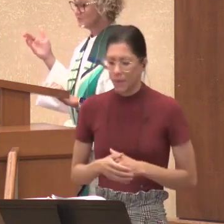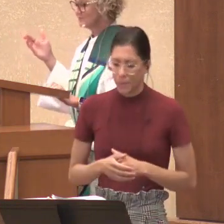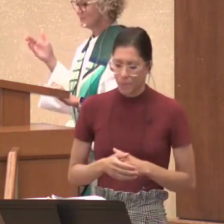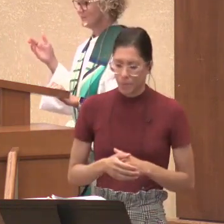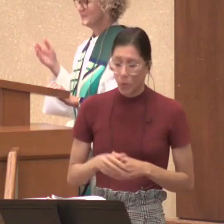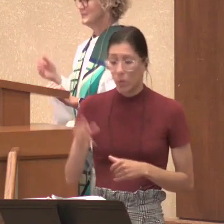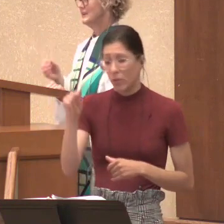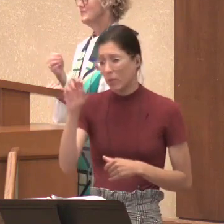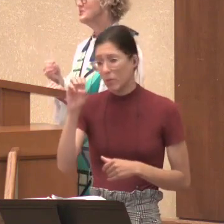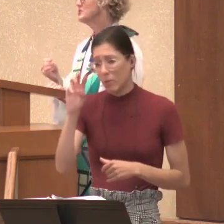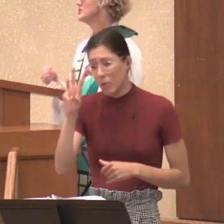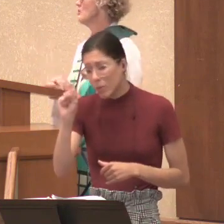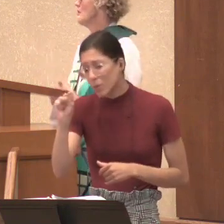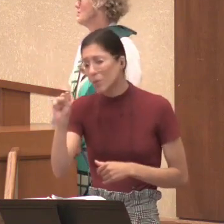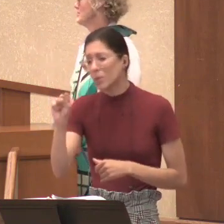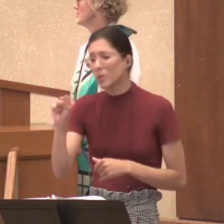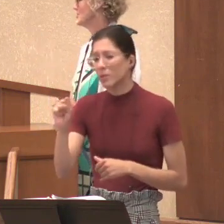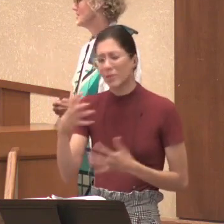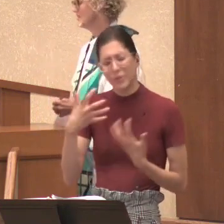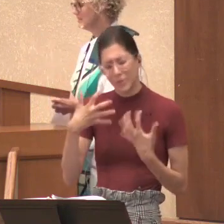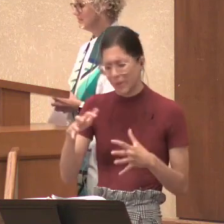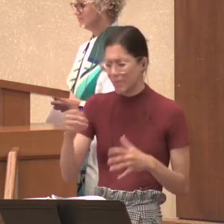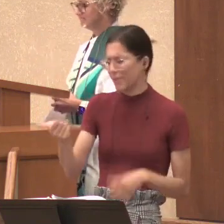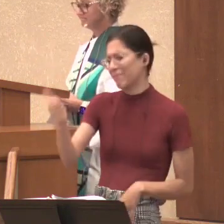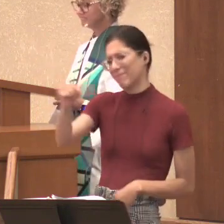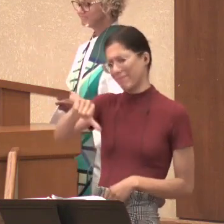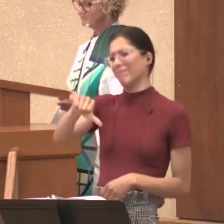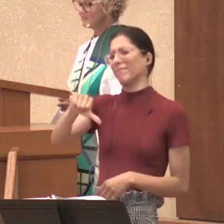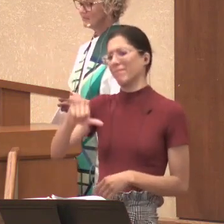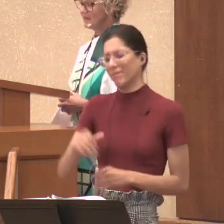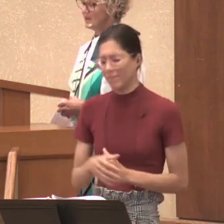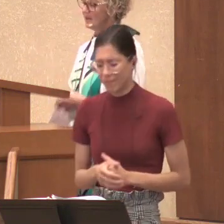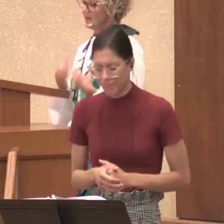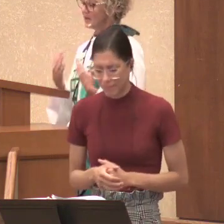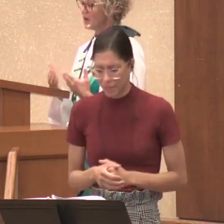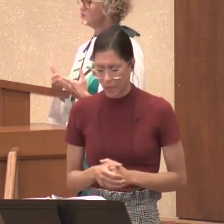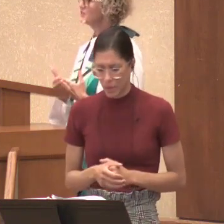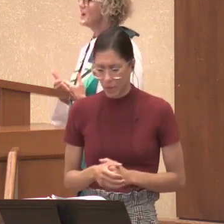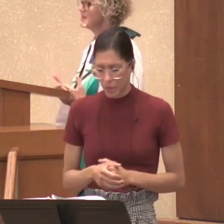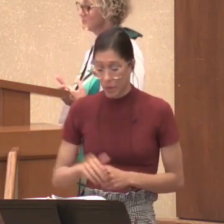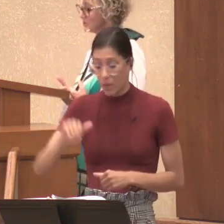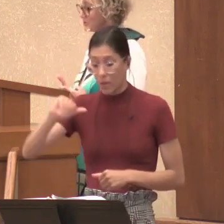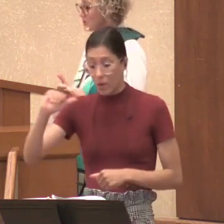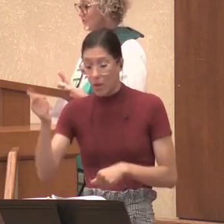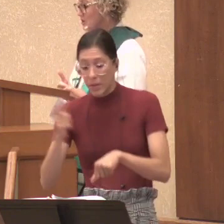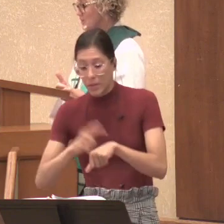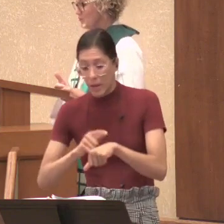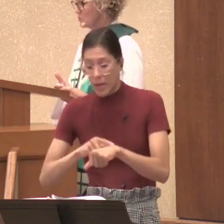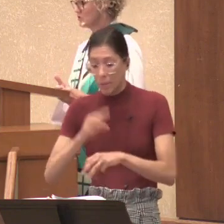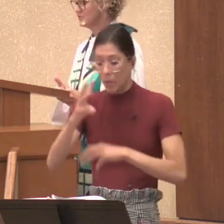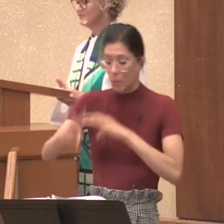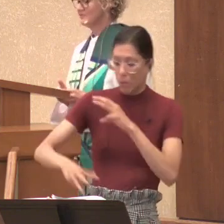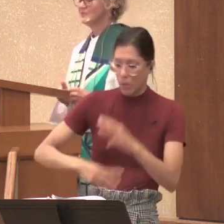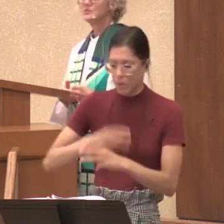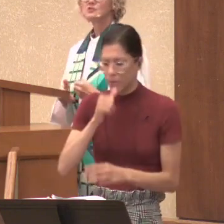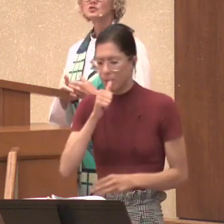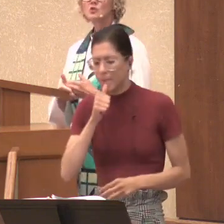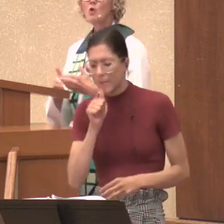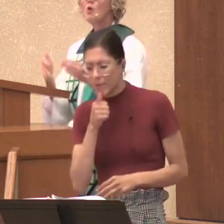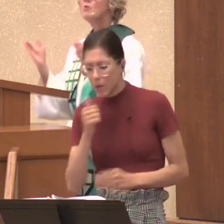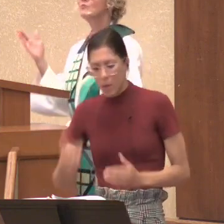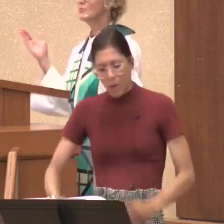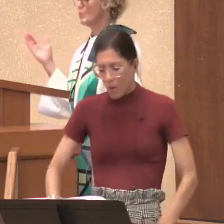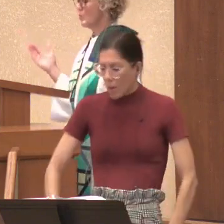news. We just don't want to be rejected. And other times, the suffering of the world feels